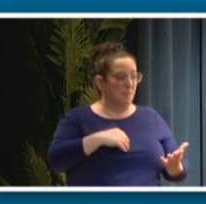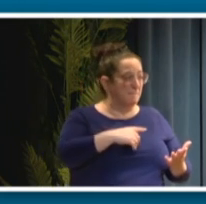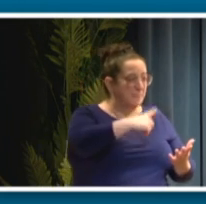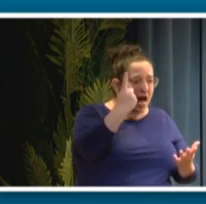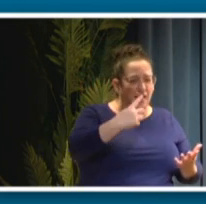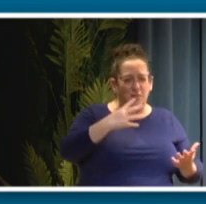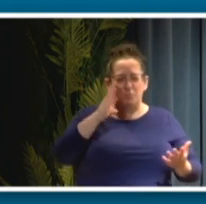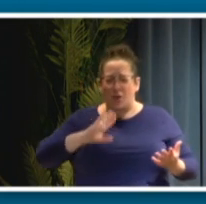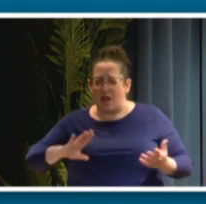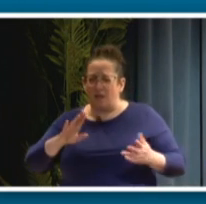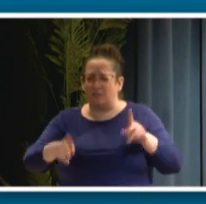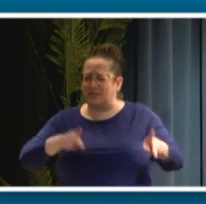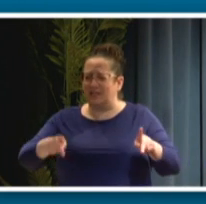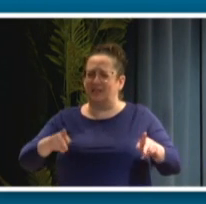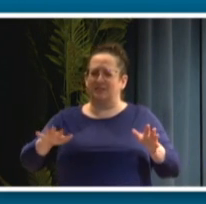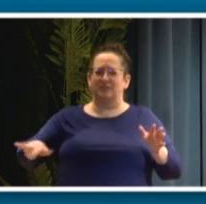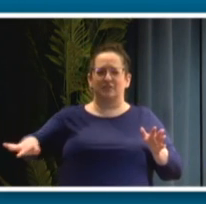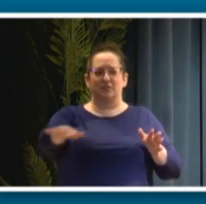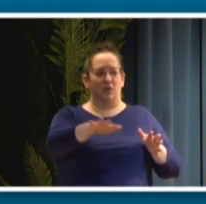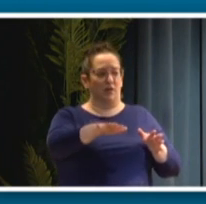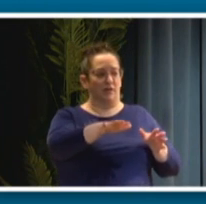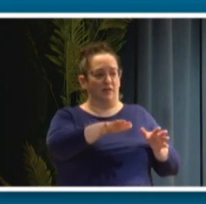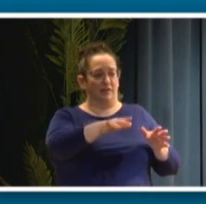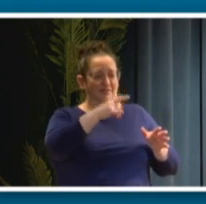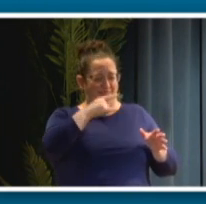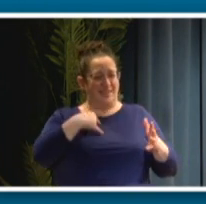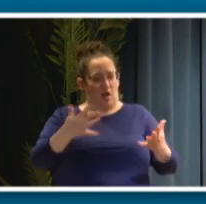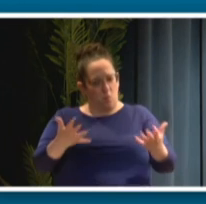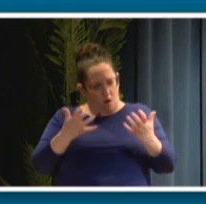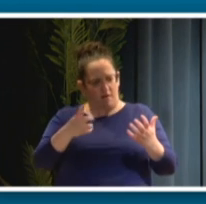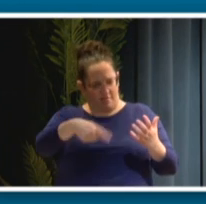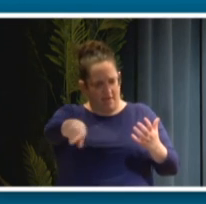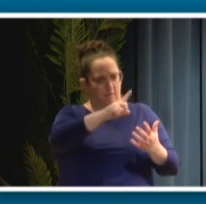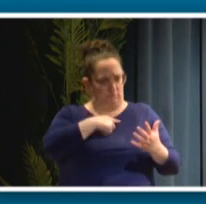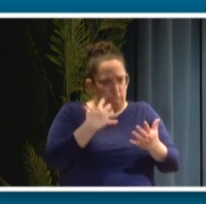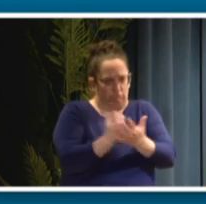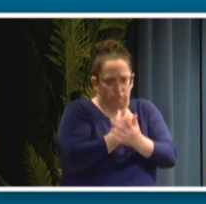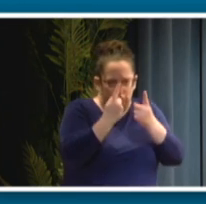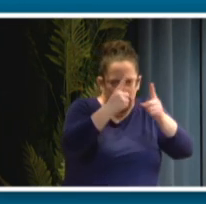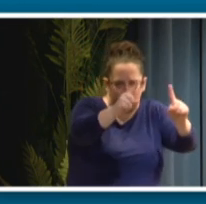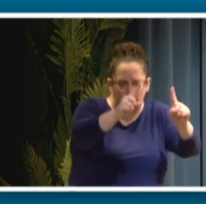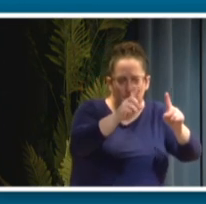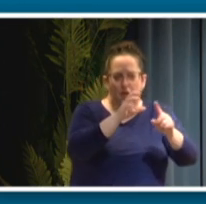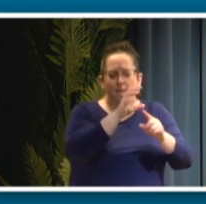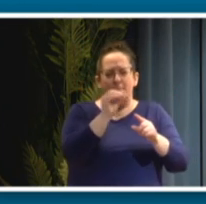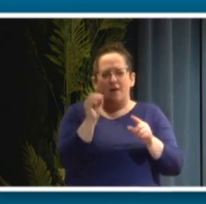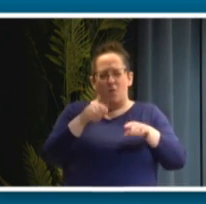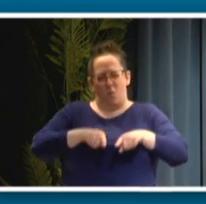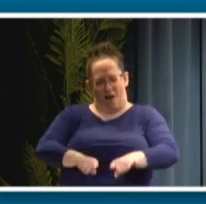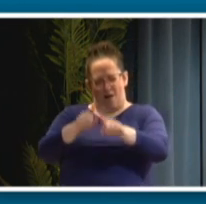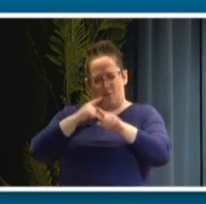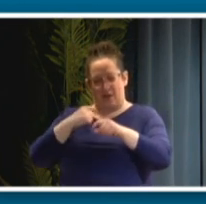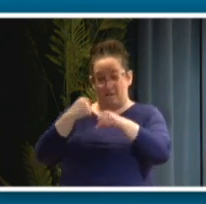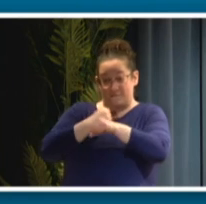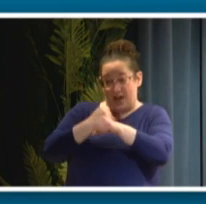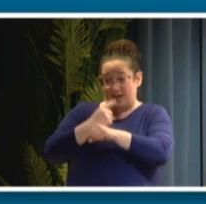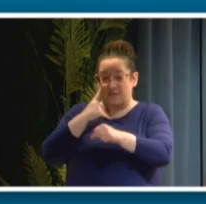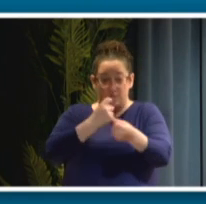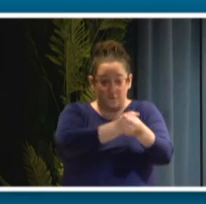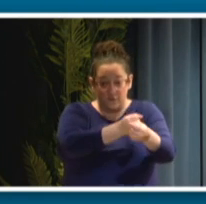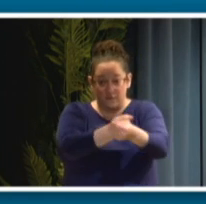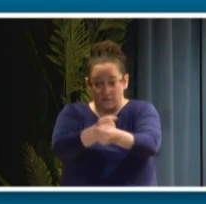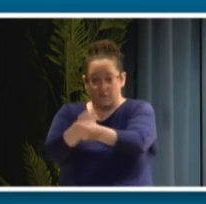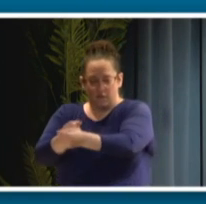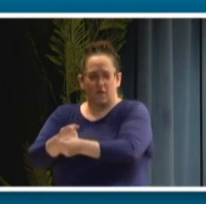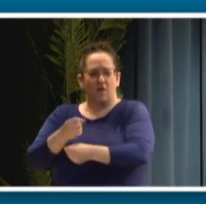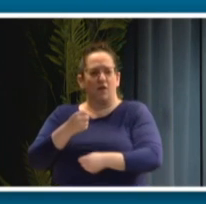course. Simultaneously, right, I want to make sure that while we're fighting for on behalf of black and brown kids, that